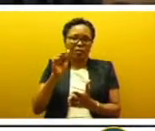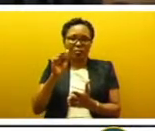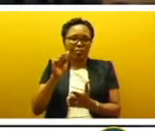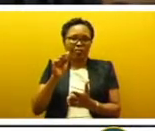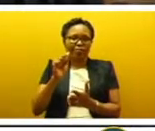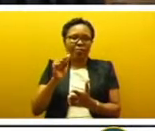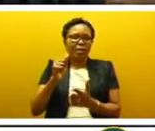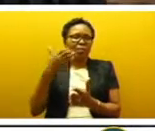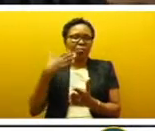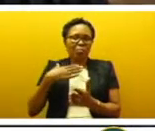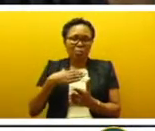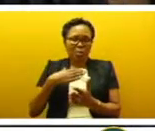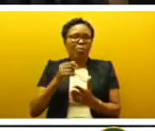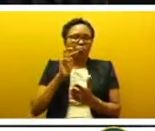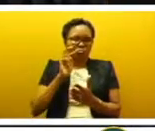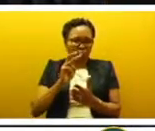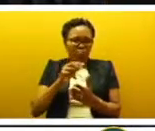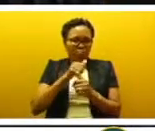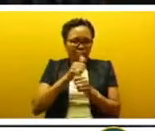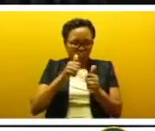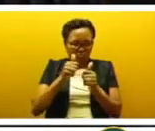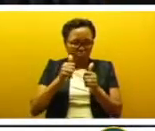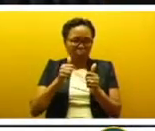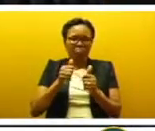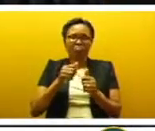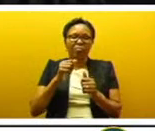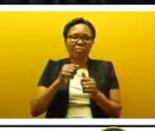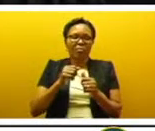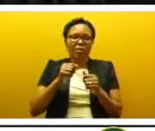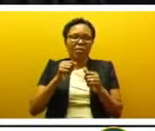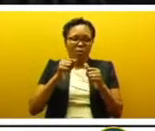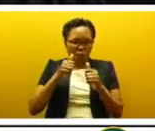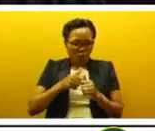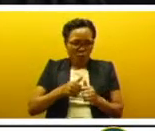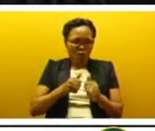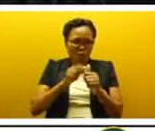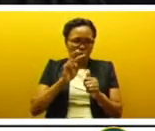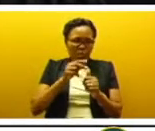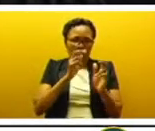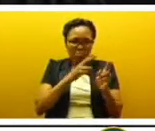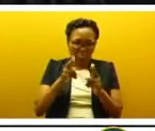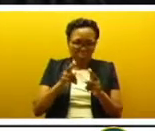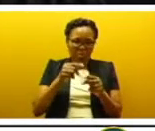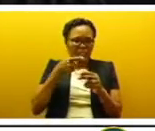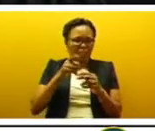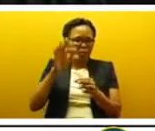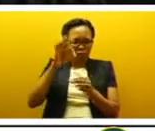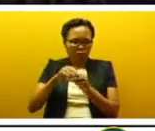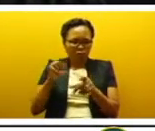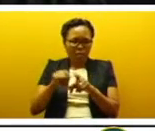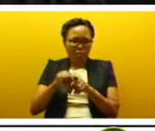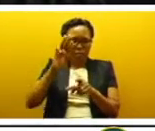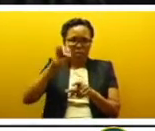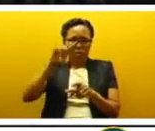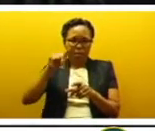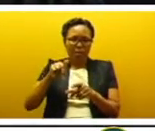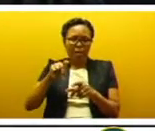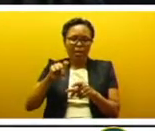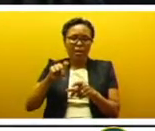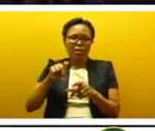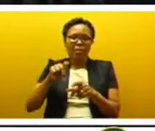controverted. She says where she was voting. She was voting as an MP she was contesting the office